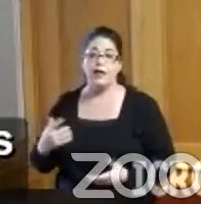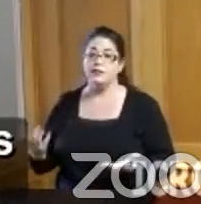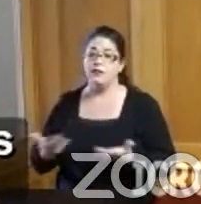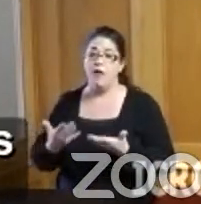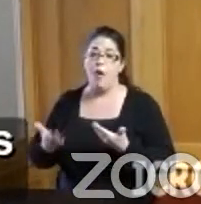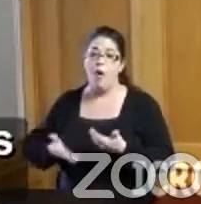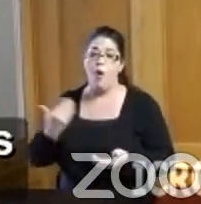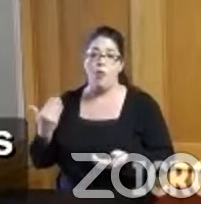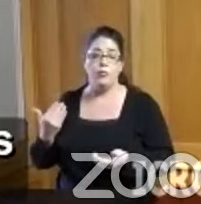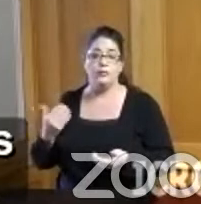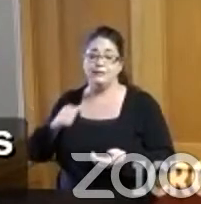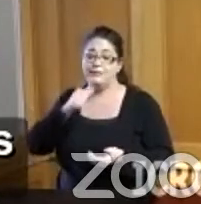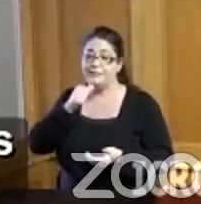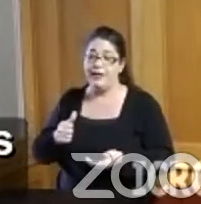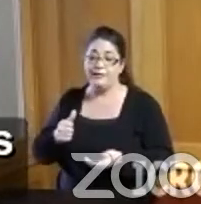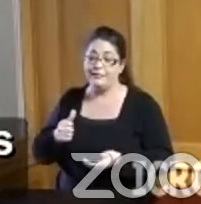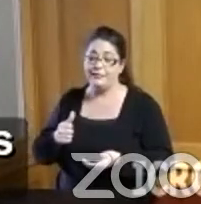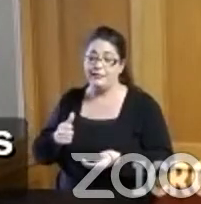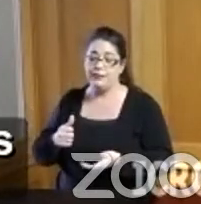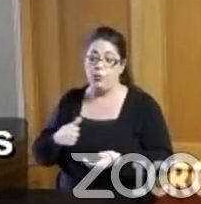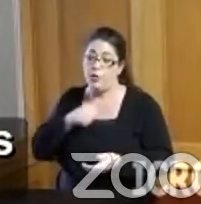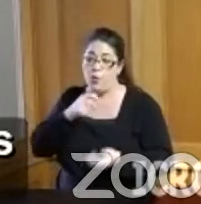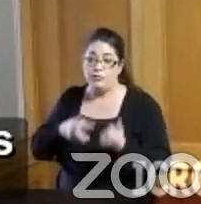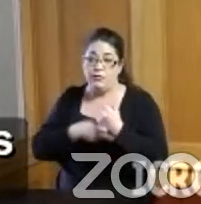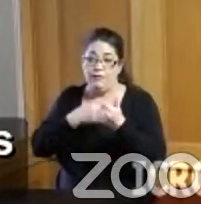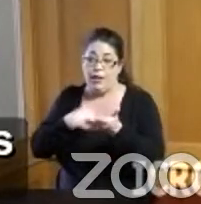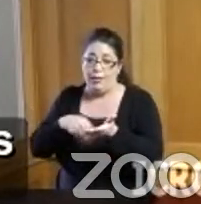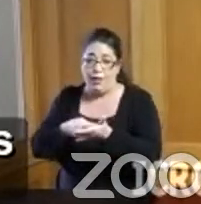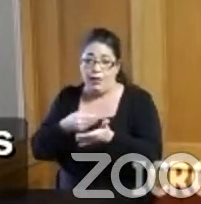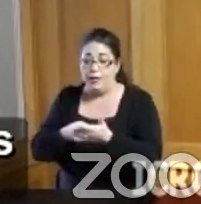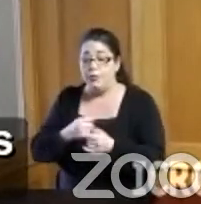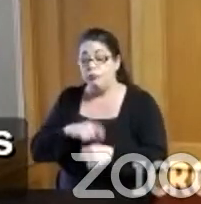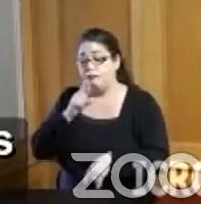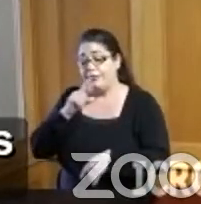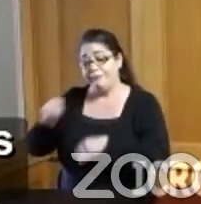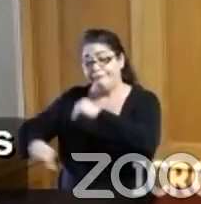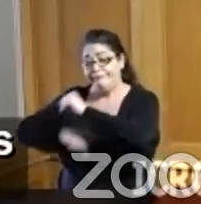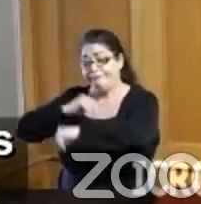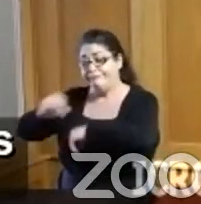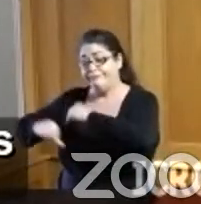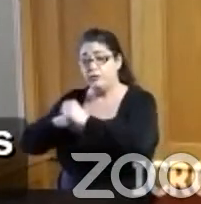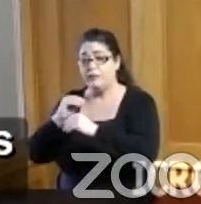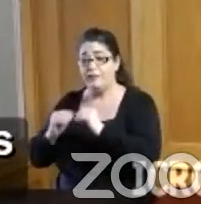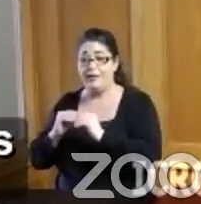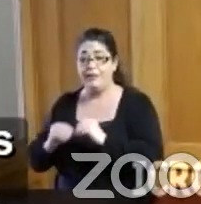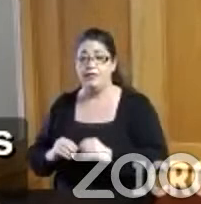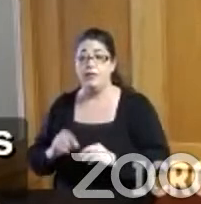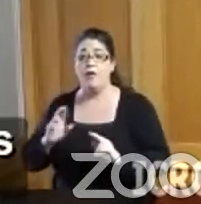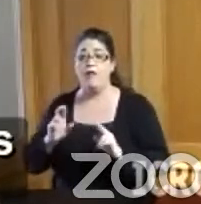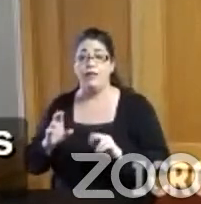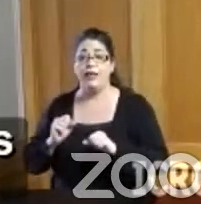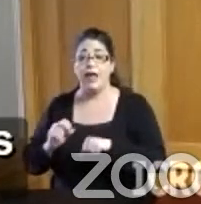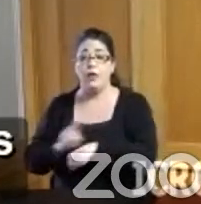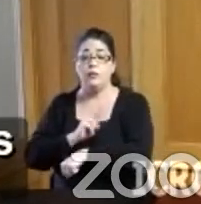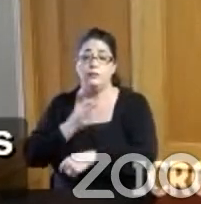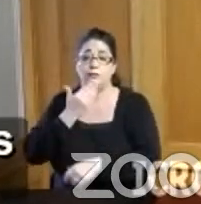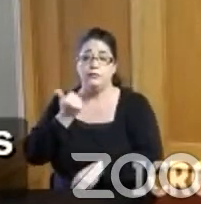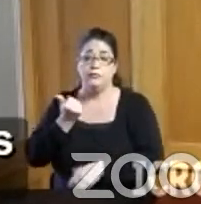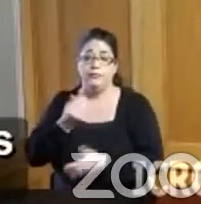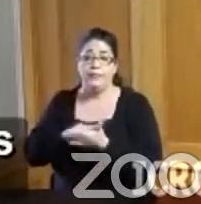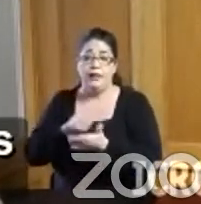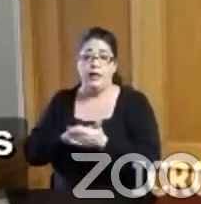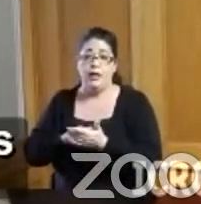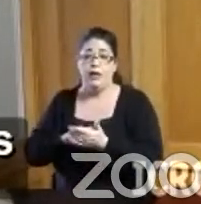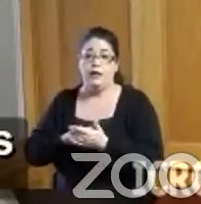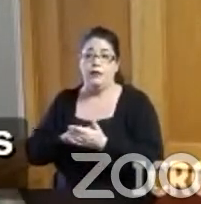prohibitive for us, but we have to do it. But hoping that we can leverage the money even better. I know you didn't get